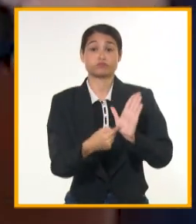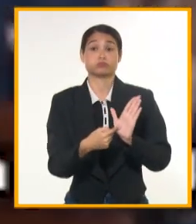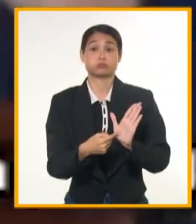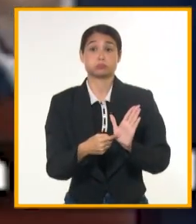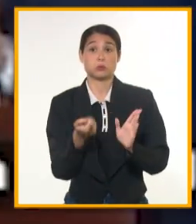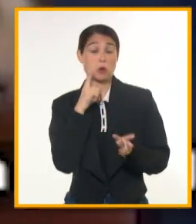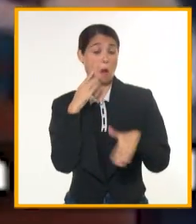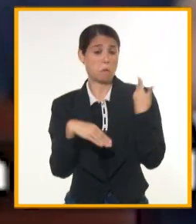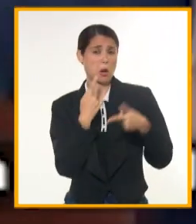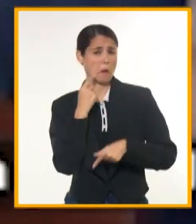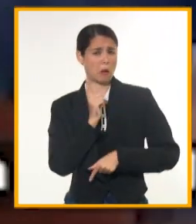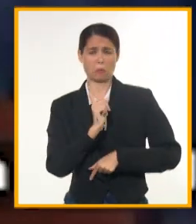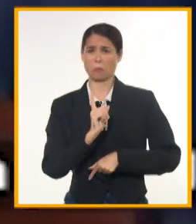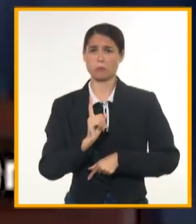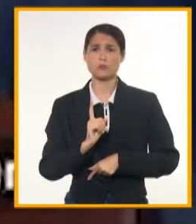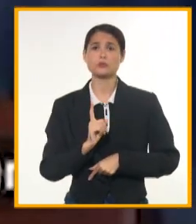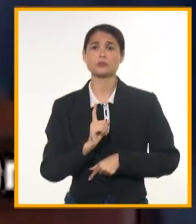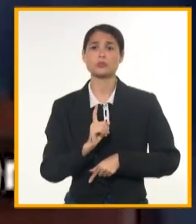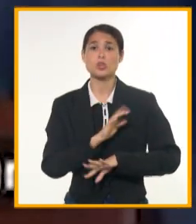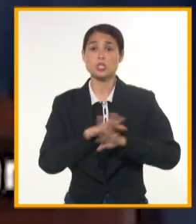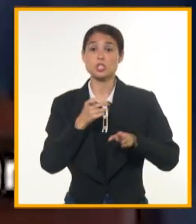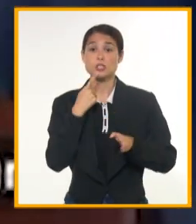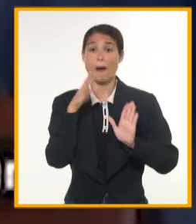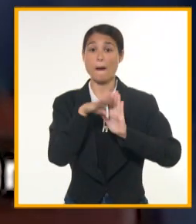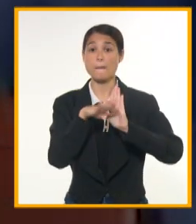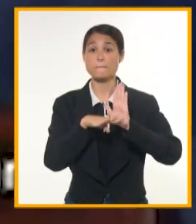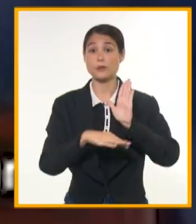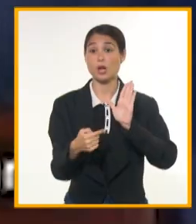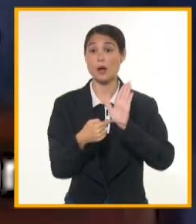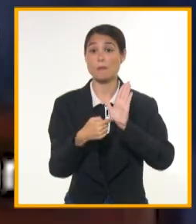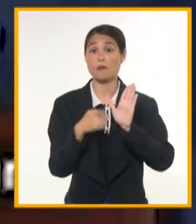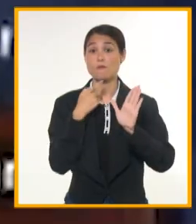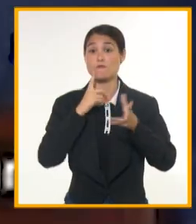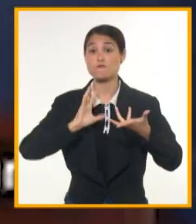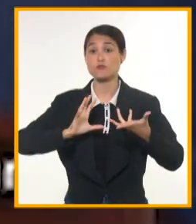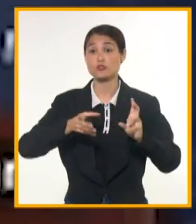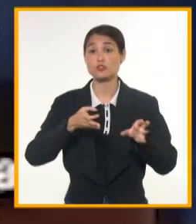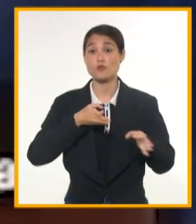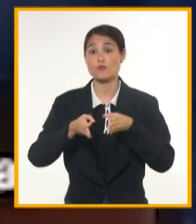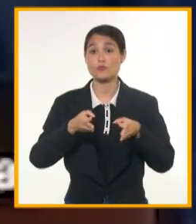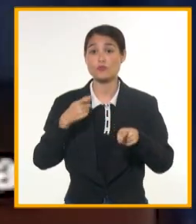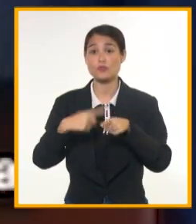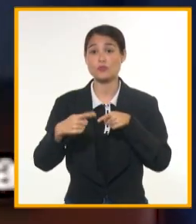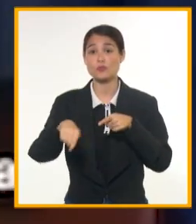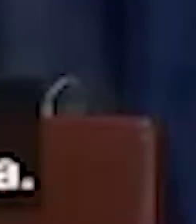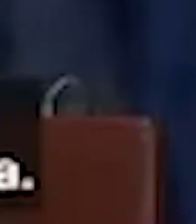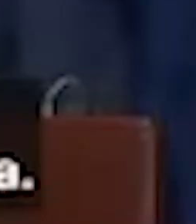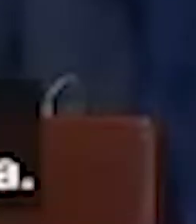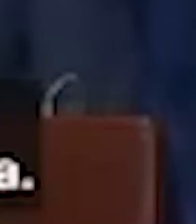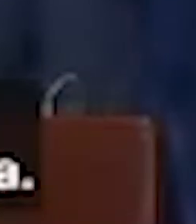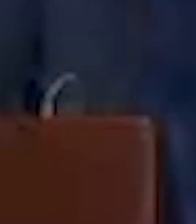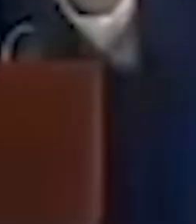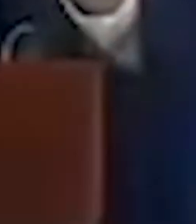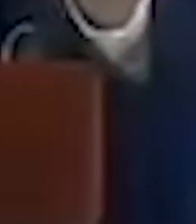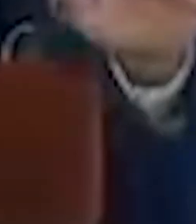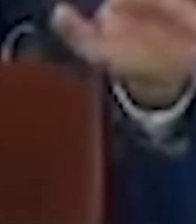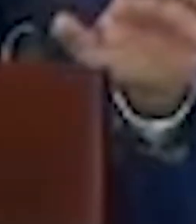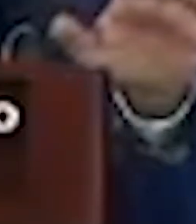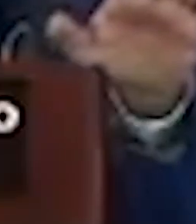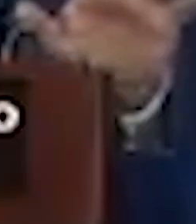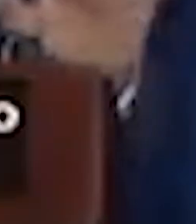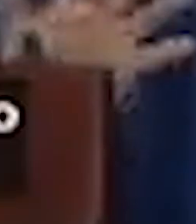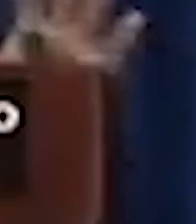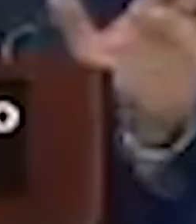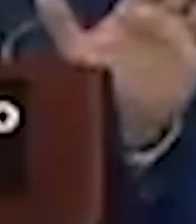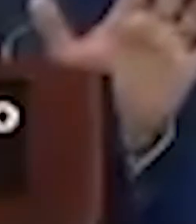doctors. But I'm just talking about this program in general, how it's operated around the world. And how it's operated around the world is that basically the doctors are not paid.